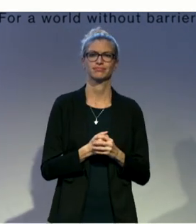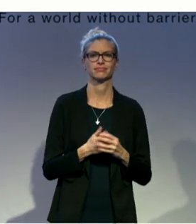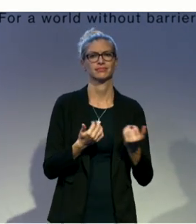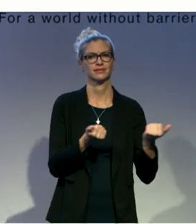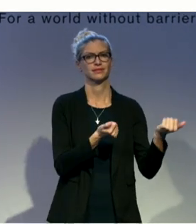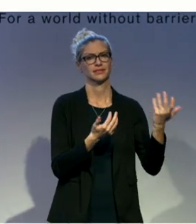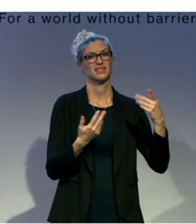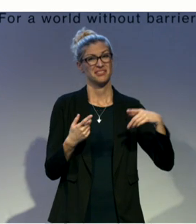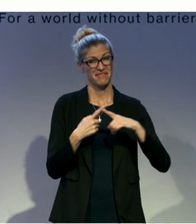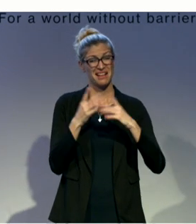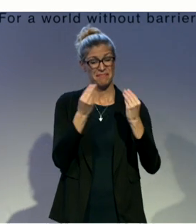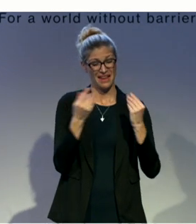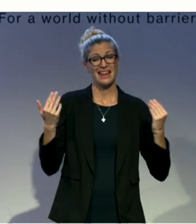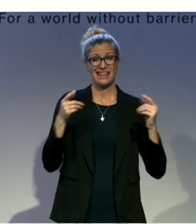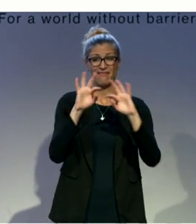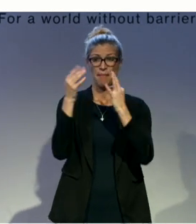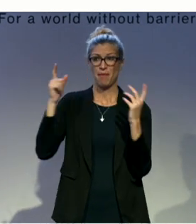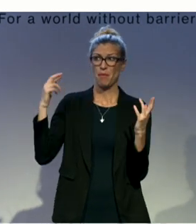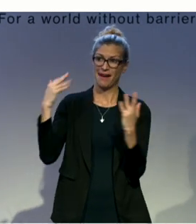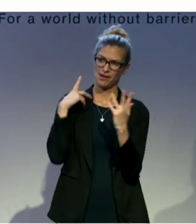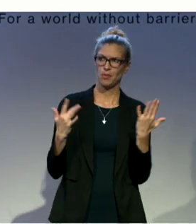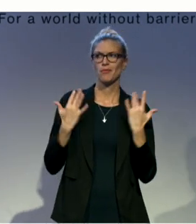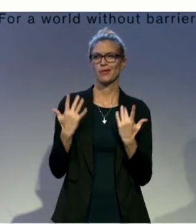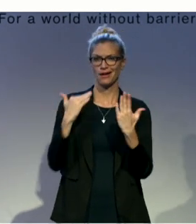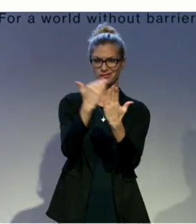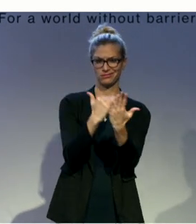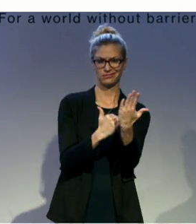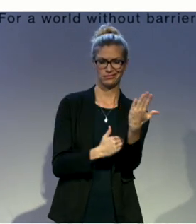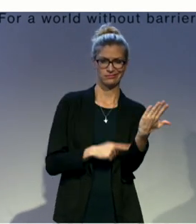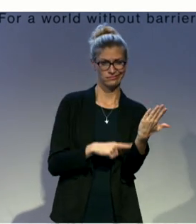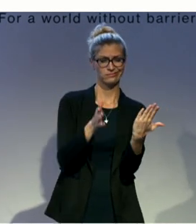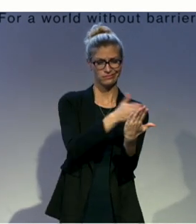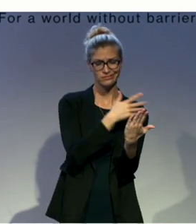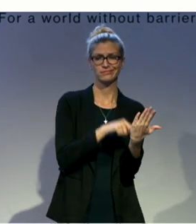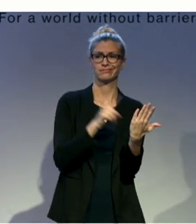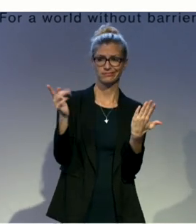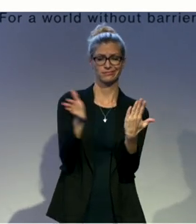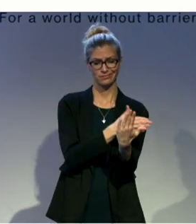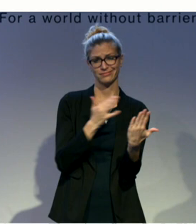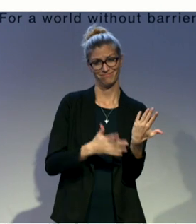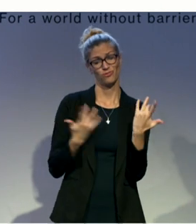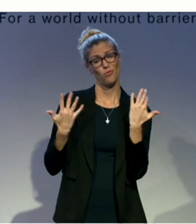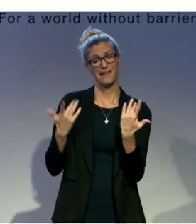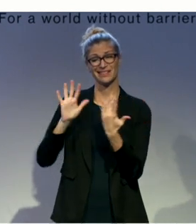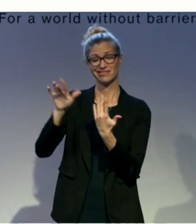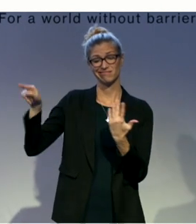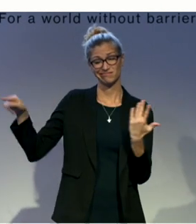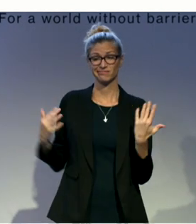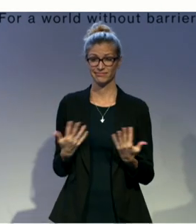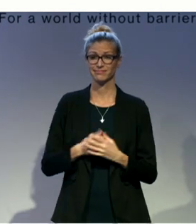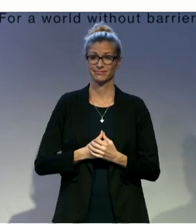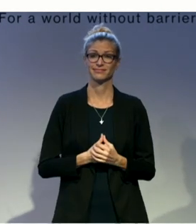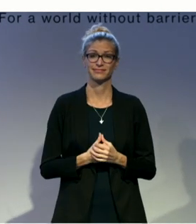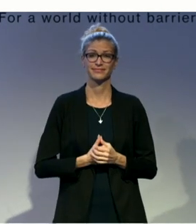new house as soon as we can. So, and let me just finish with a sentence what a mother wrote, who has